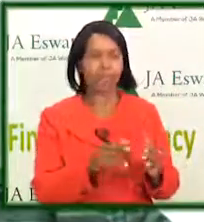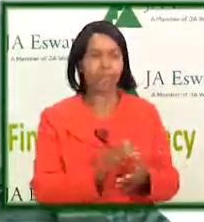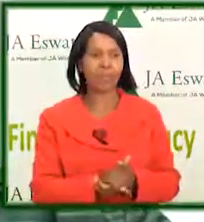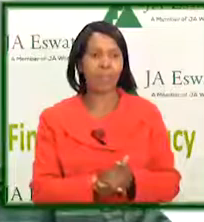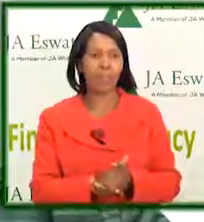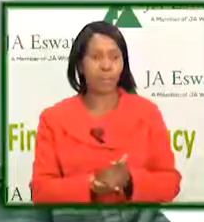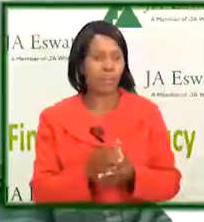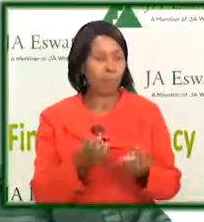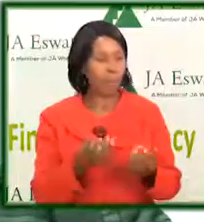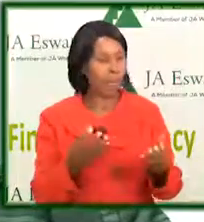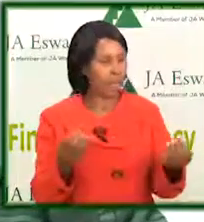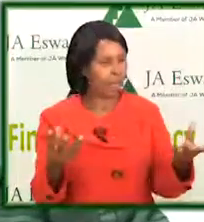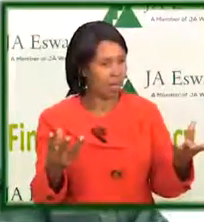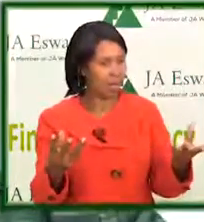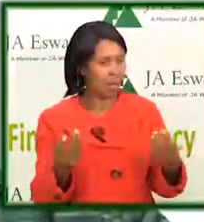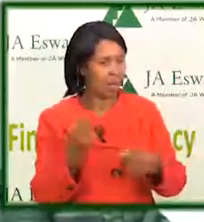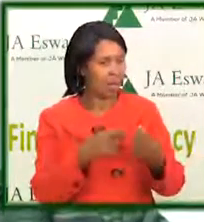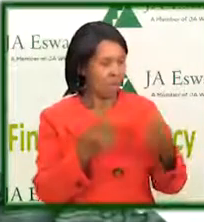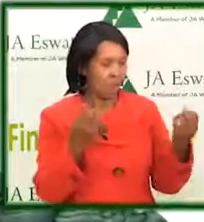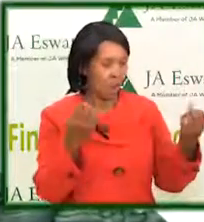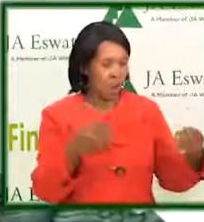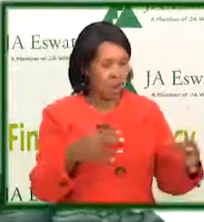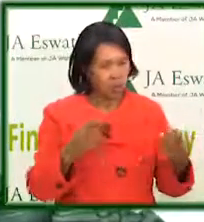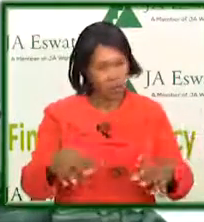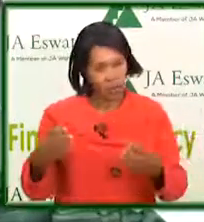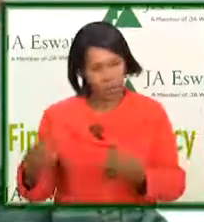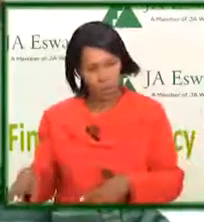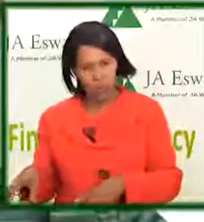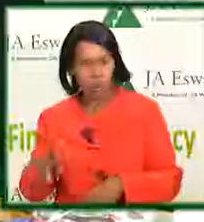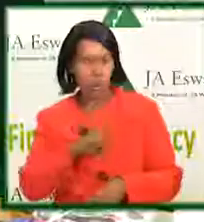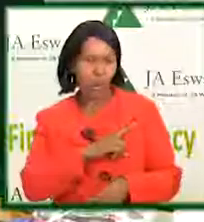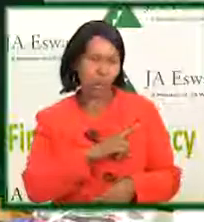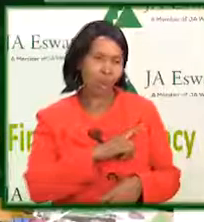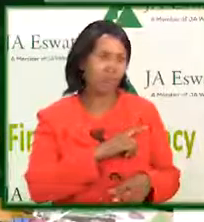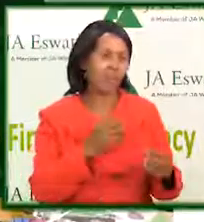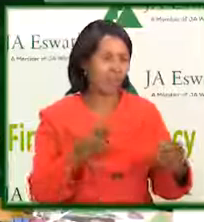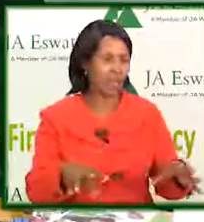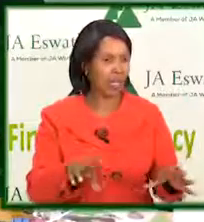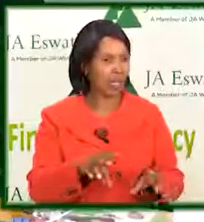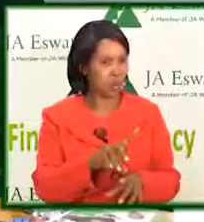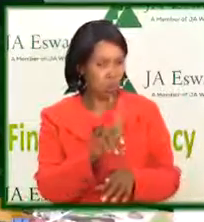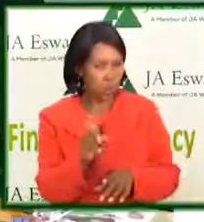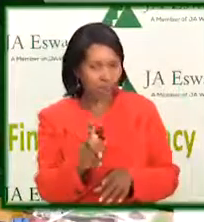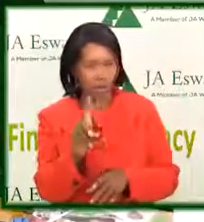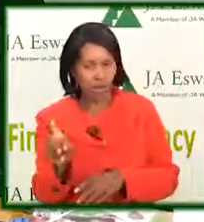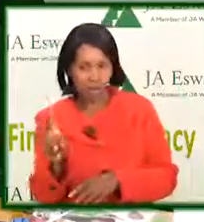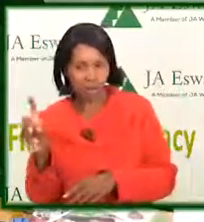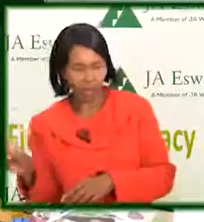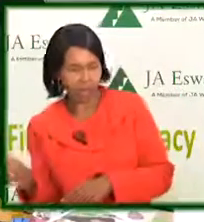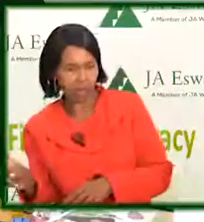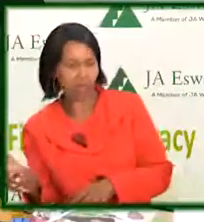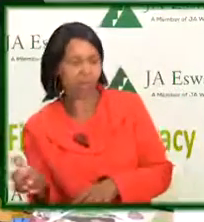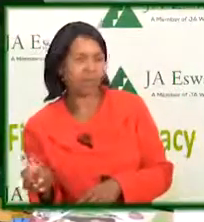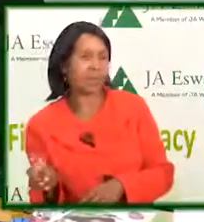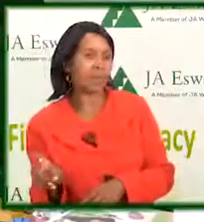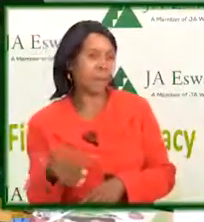lost because the seller fails to ask for the sale. Ask for the sale. This means getting your customer to say yes